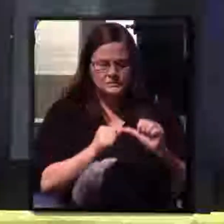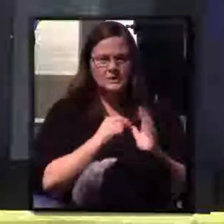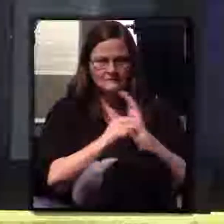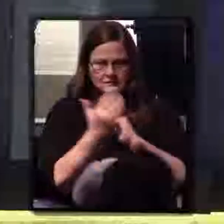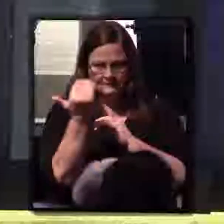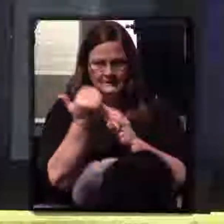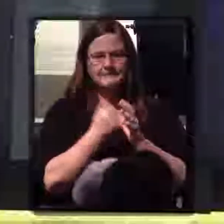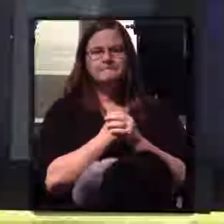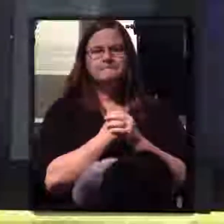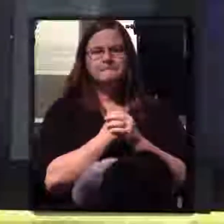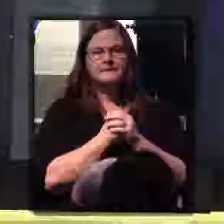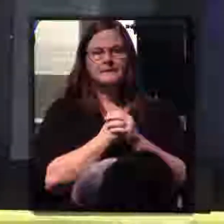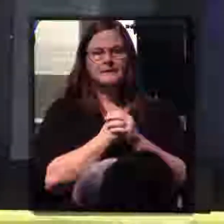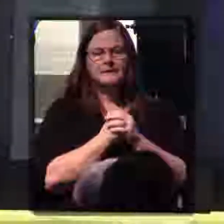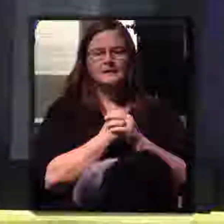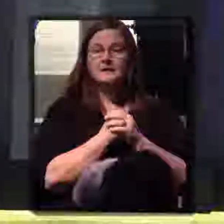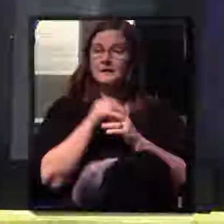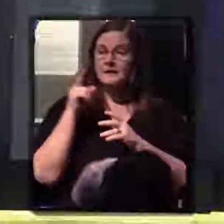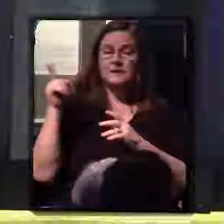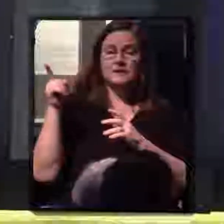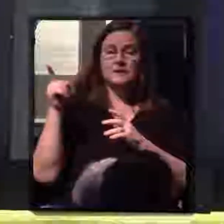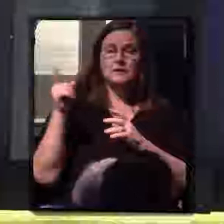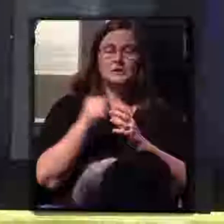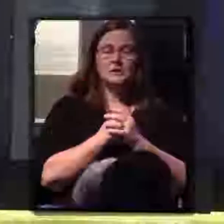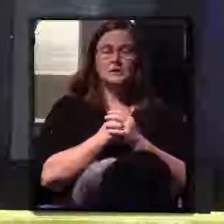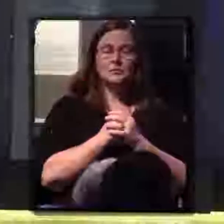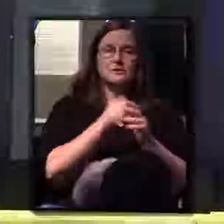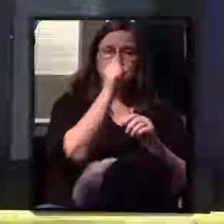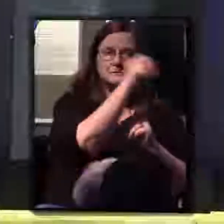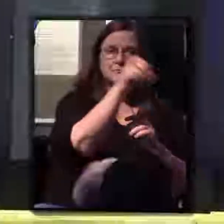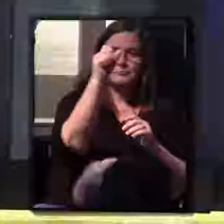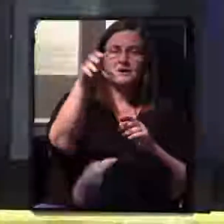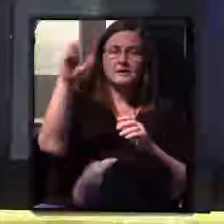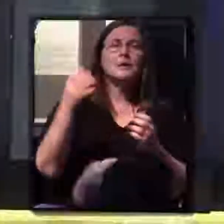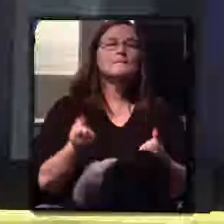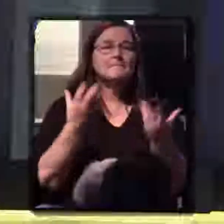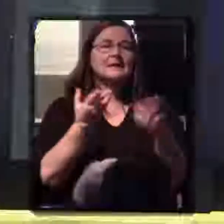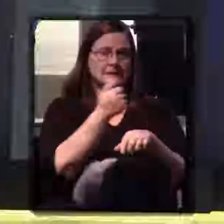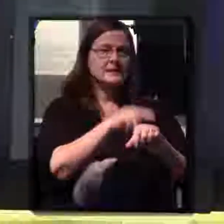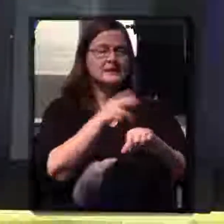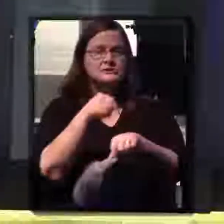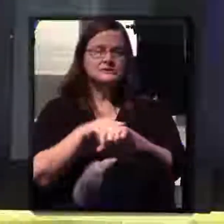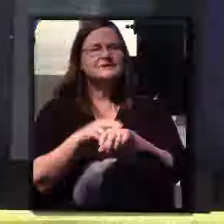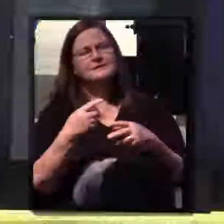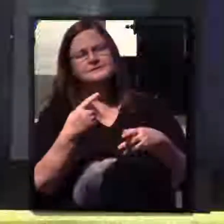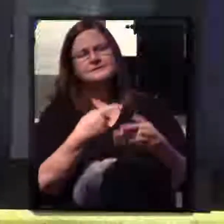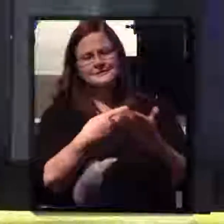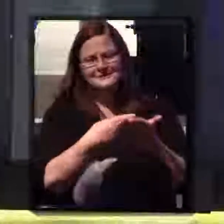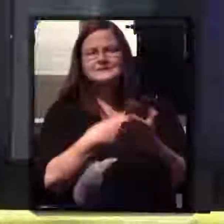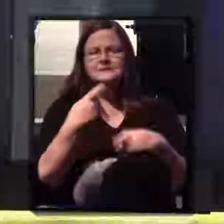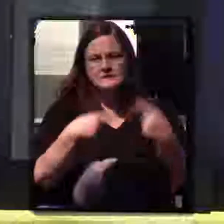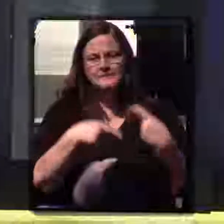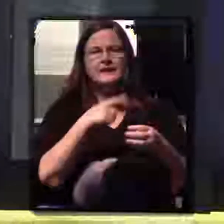because of sin. And then he goes on in verse 15 and he says, "Thus he will sprinkle many nations."